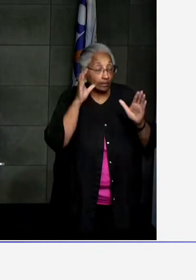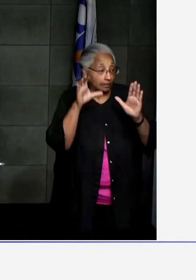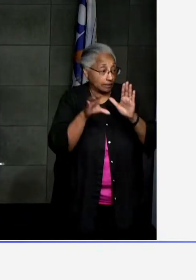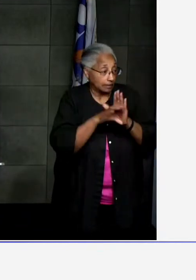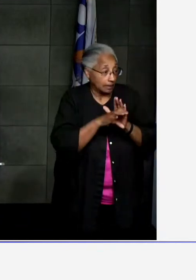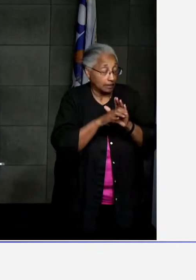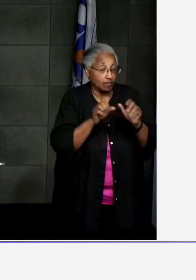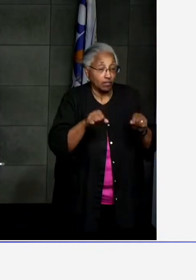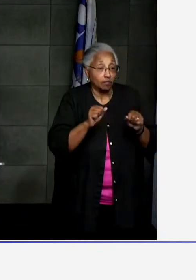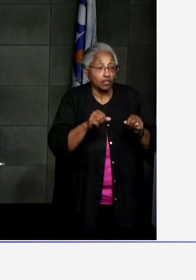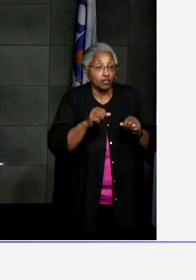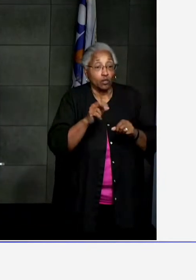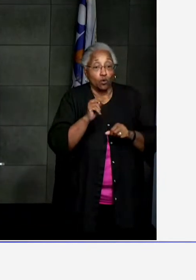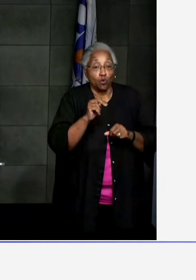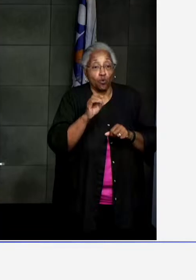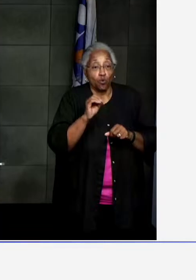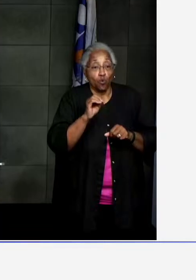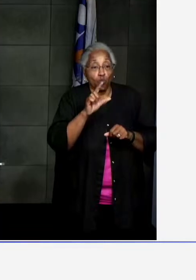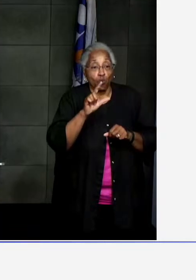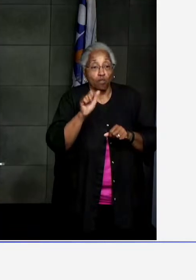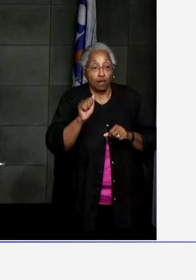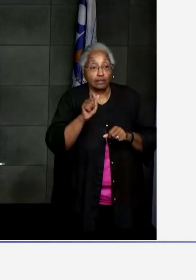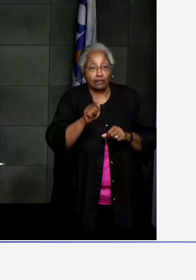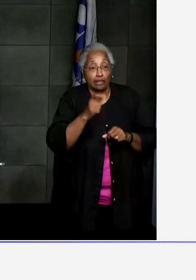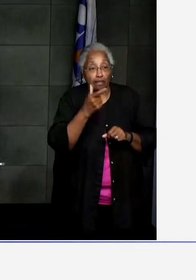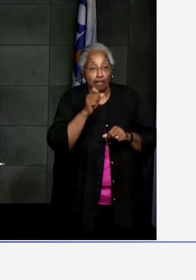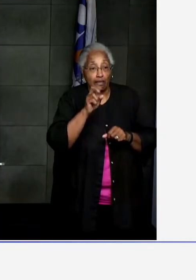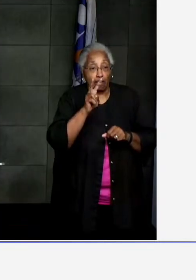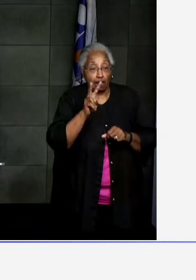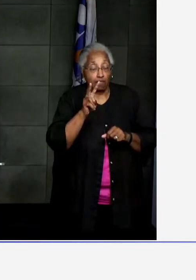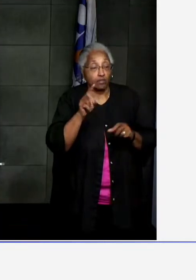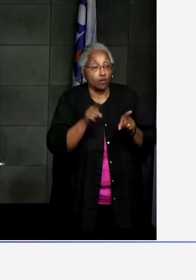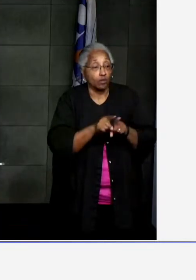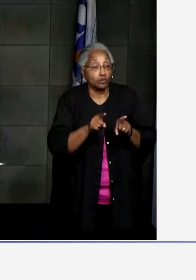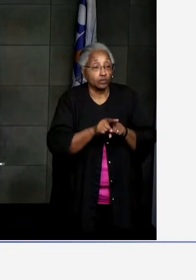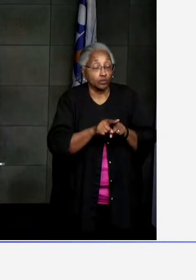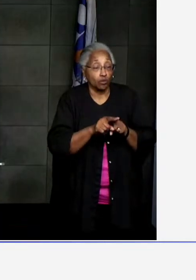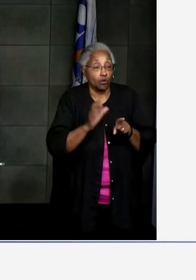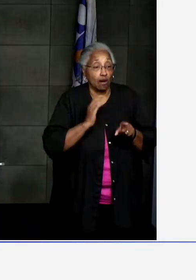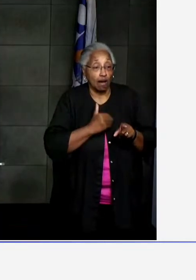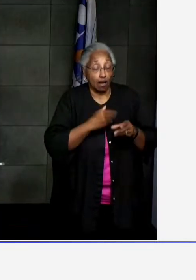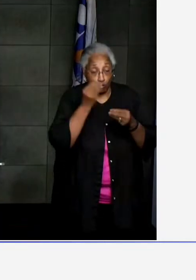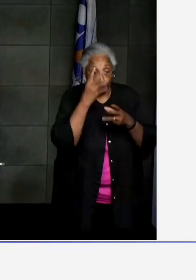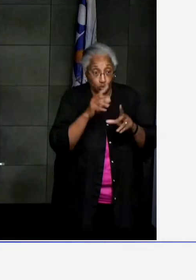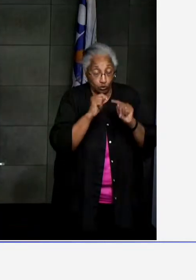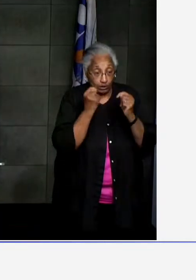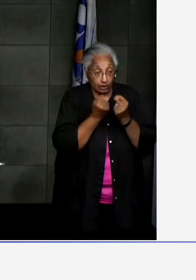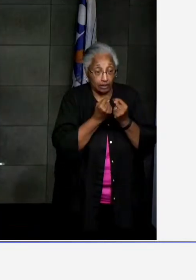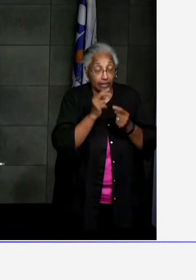on NOAA.gov for your reference. Again, the press team can be reached at